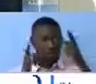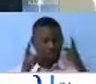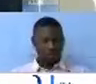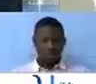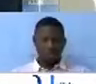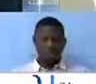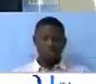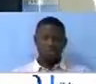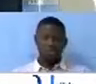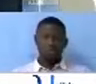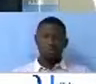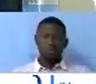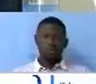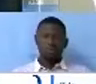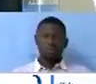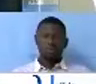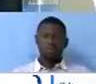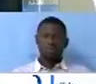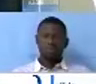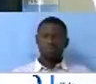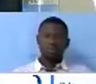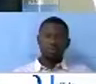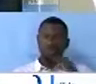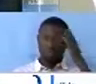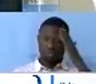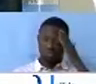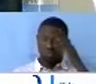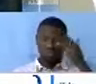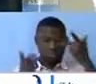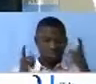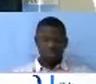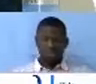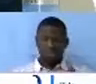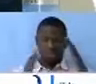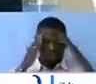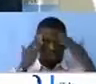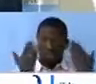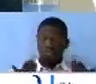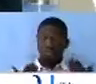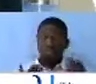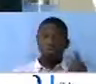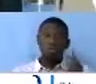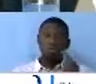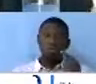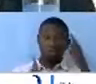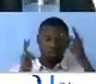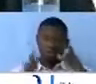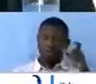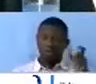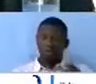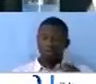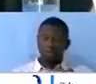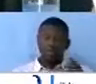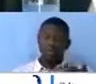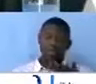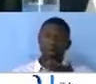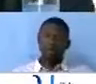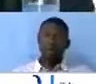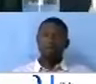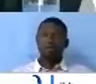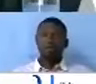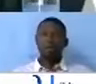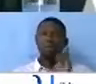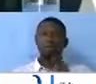don't know the law. Only lawyers know where to find it or how to find it. I don't know. But Mr. Barry, you can't be leading investigations. You are a